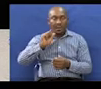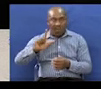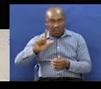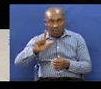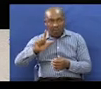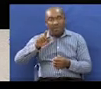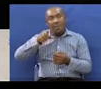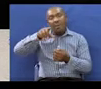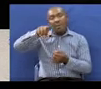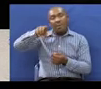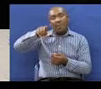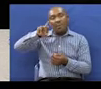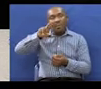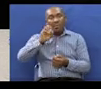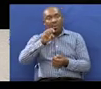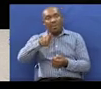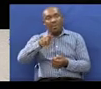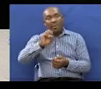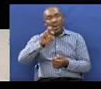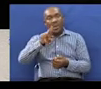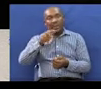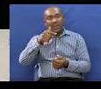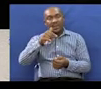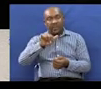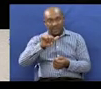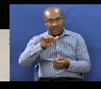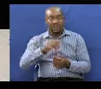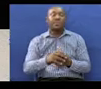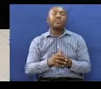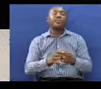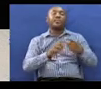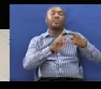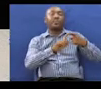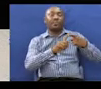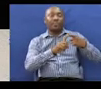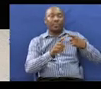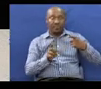properties of oxygen gas. Chemical properties. Number one,